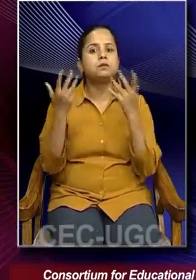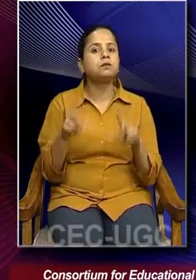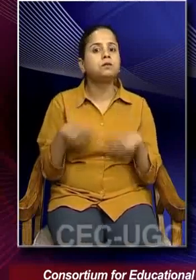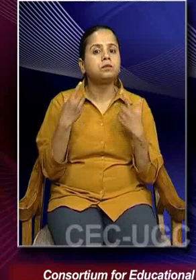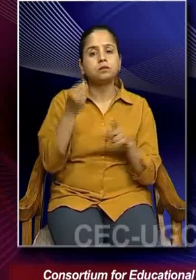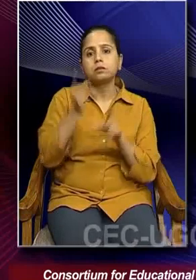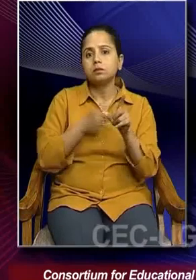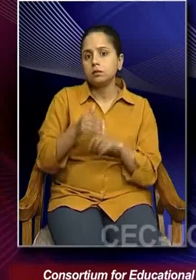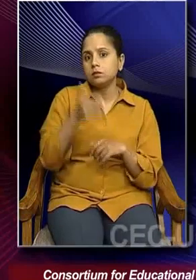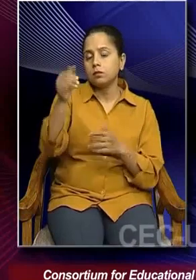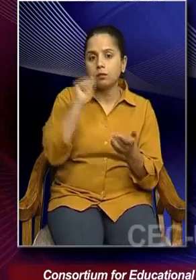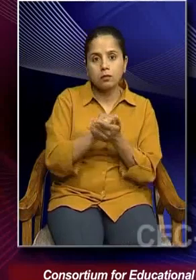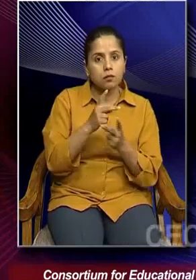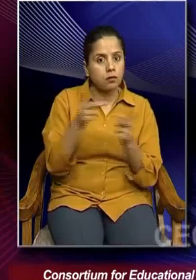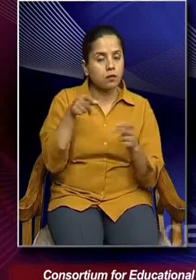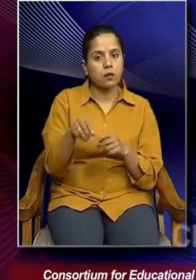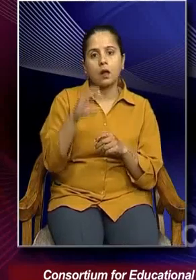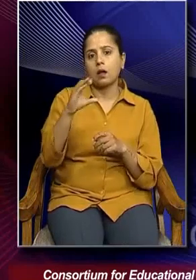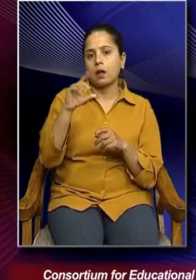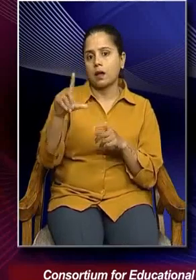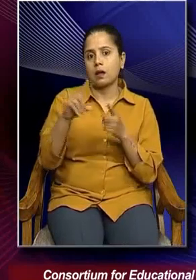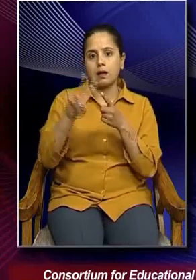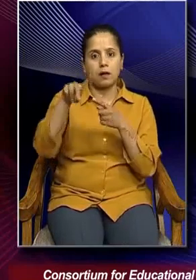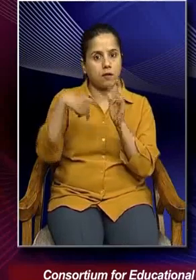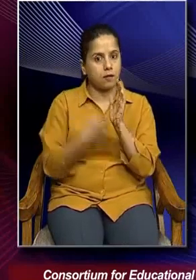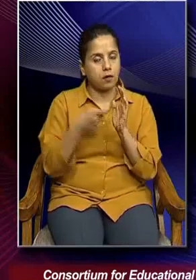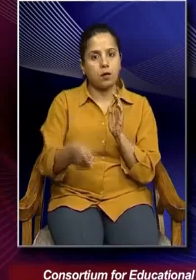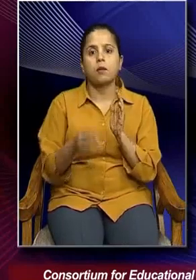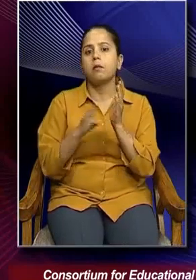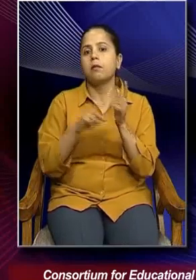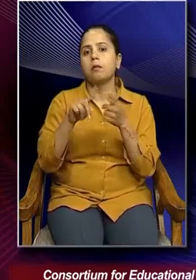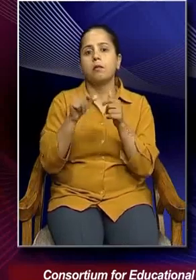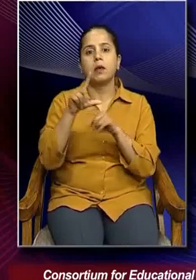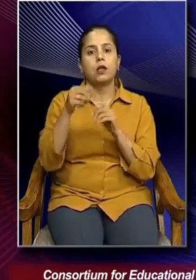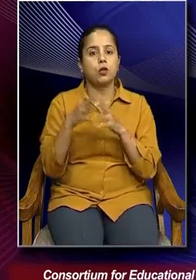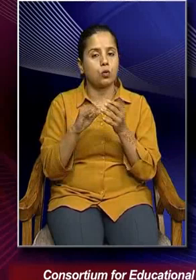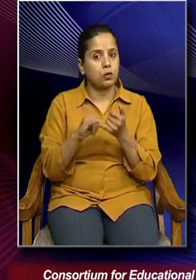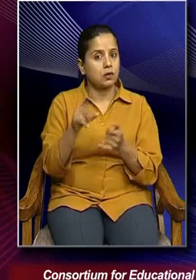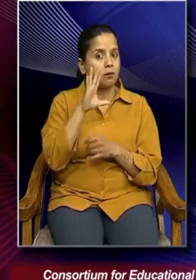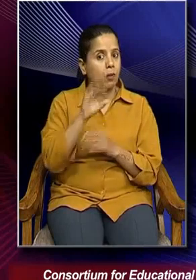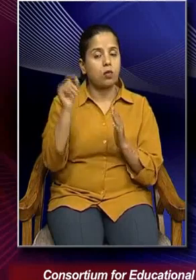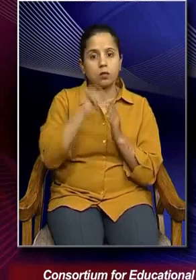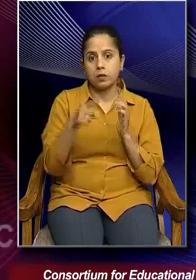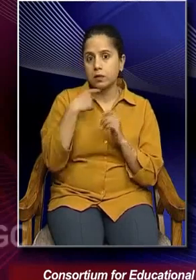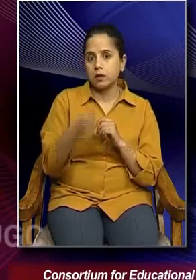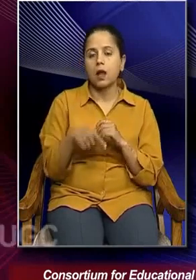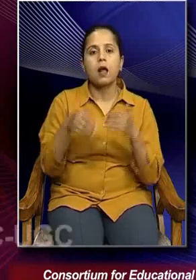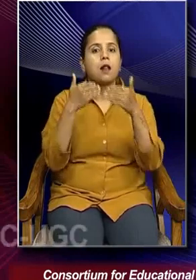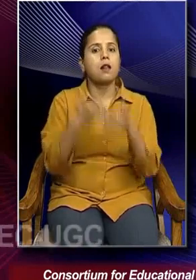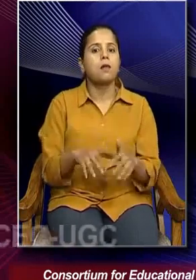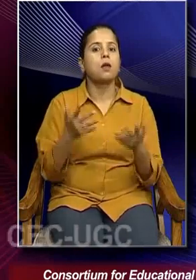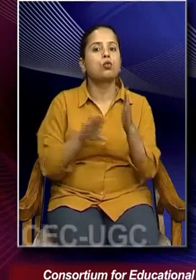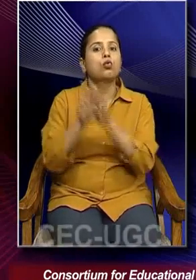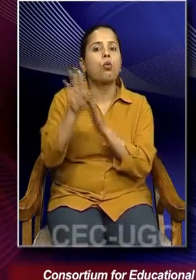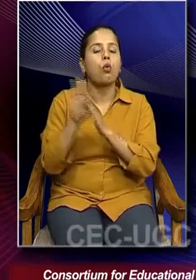year's publication by the Club of Rome, Meadows, who brought out this important writing called The Limits to Growth.